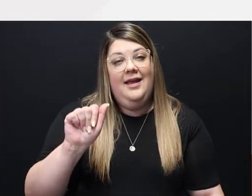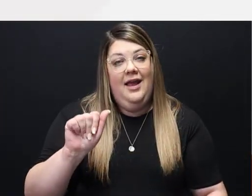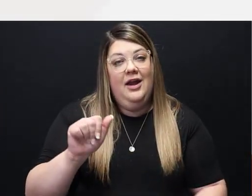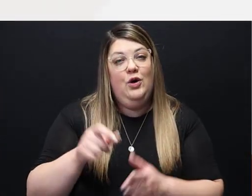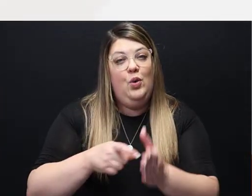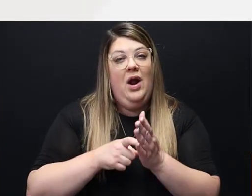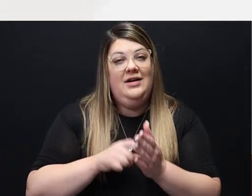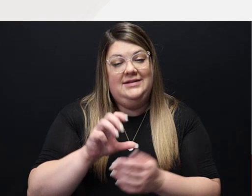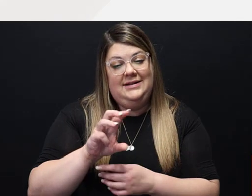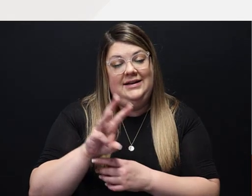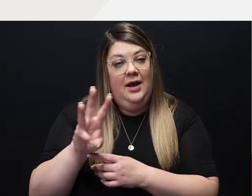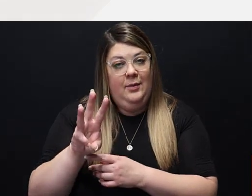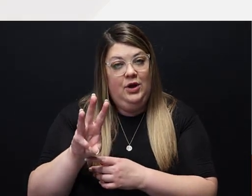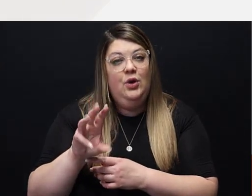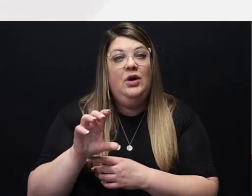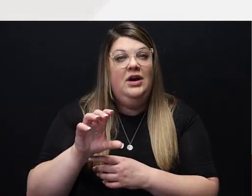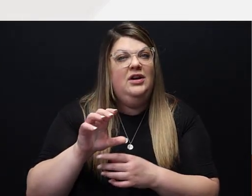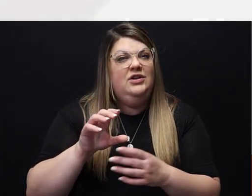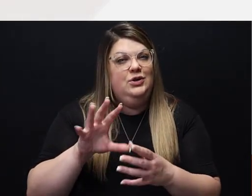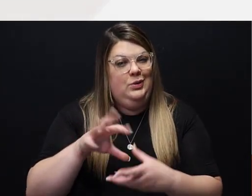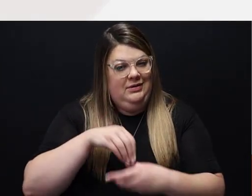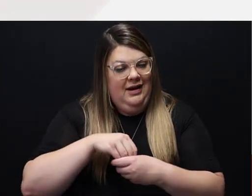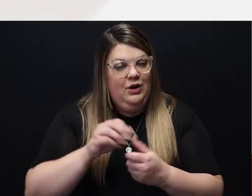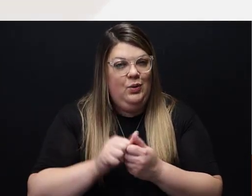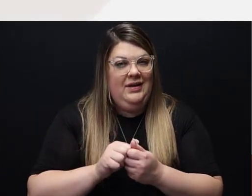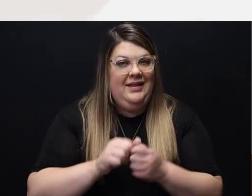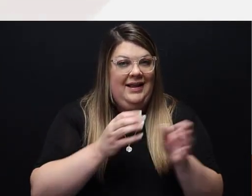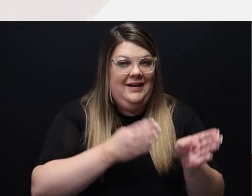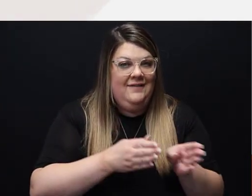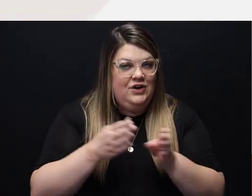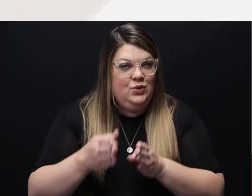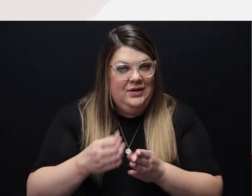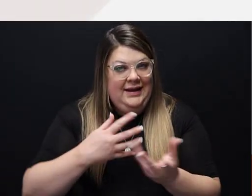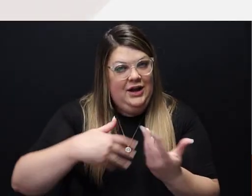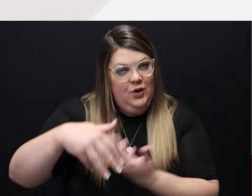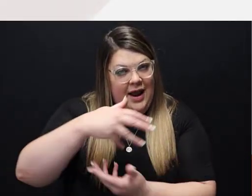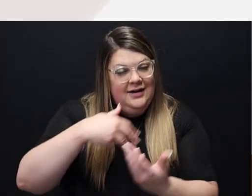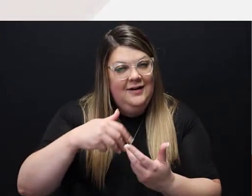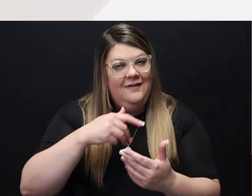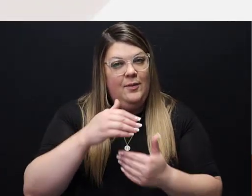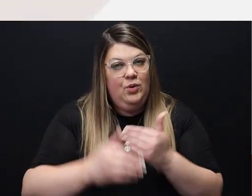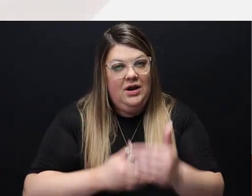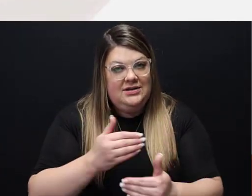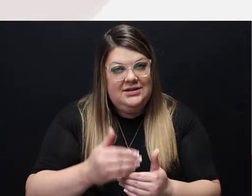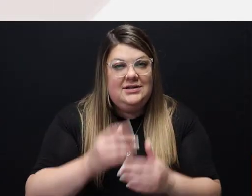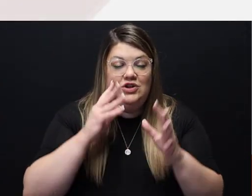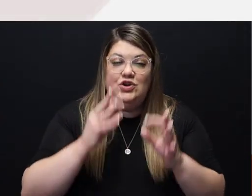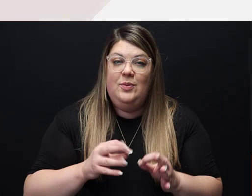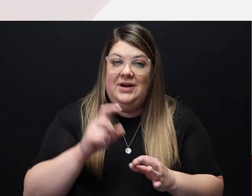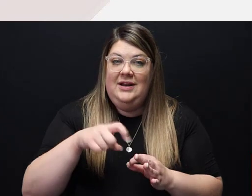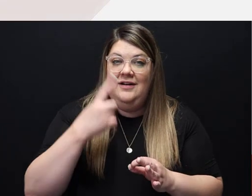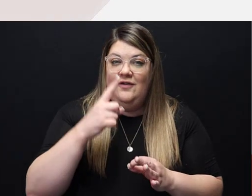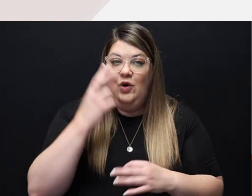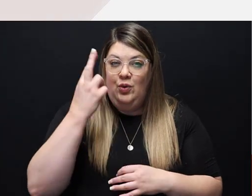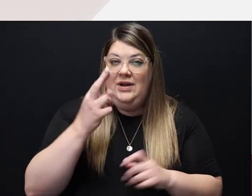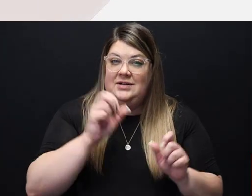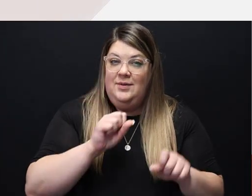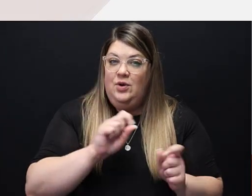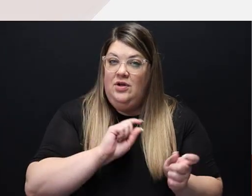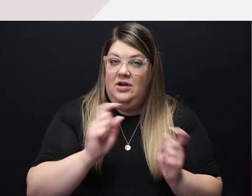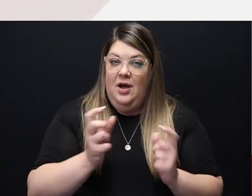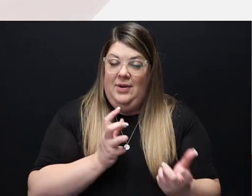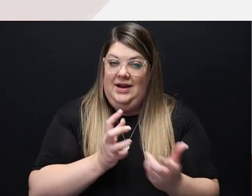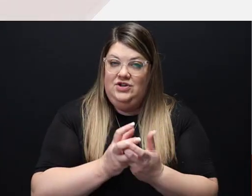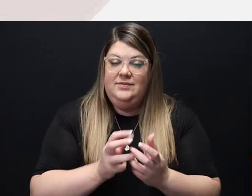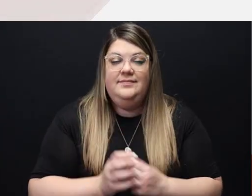The ADA requires CW to engage in an individualized, interactive process to determine the need for reasonable